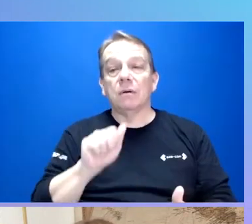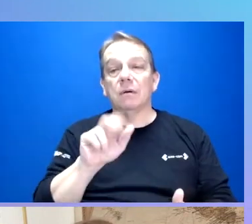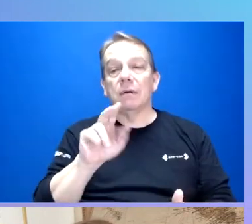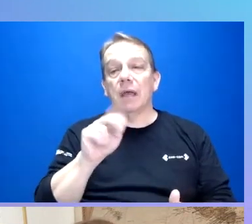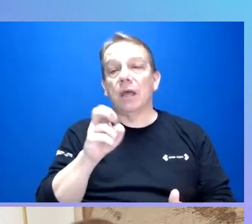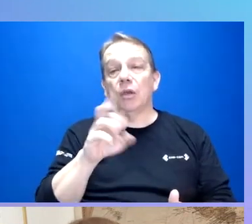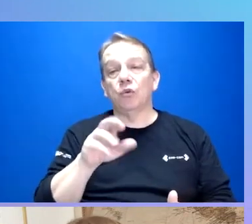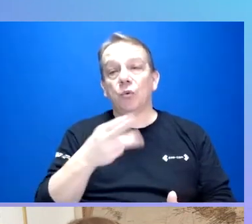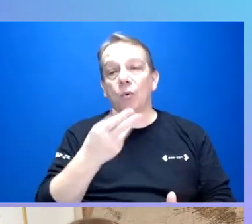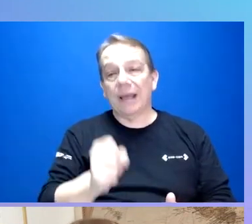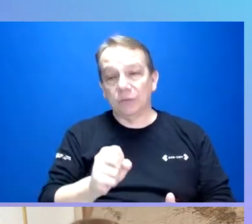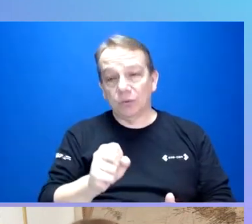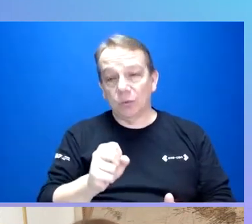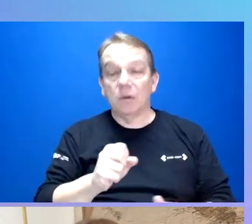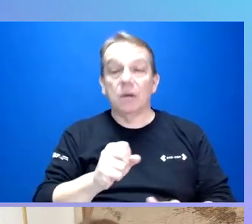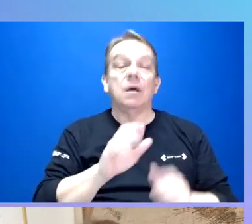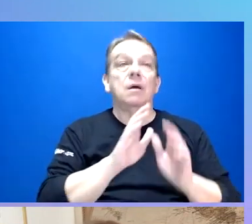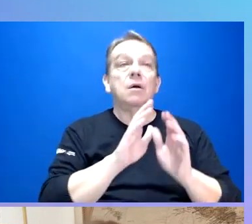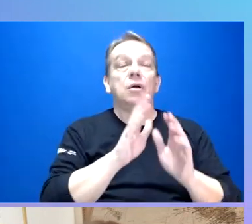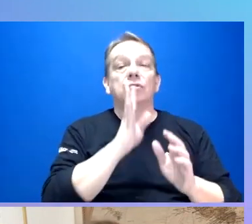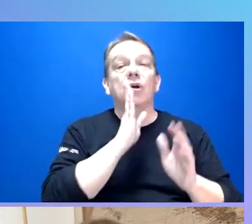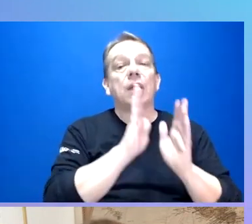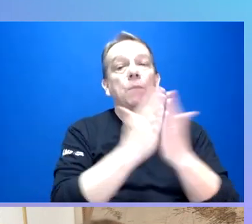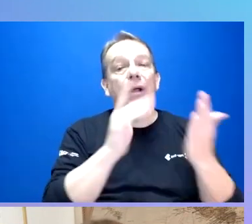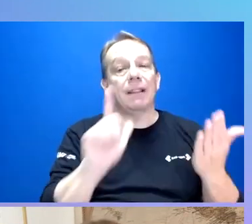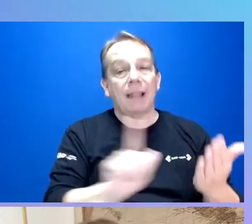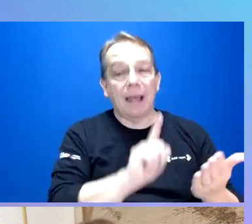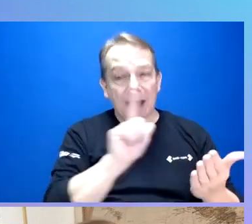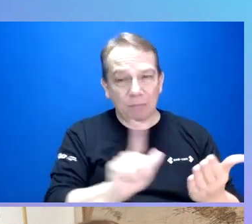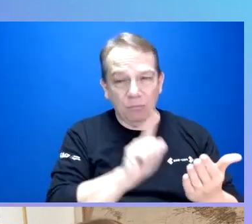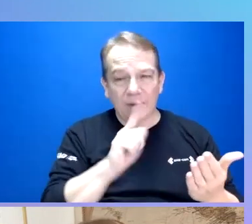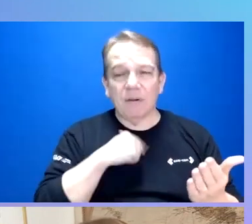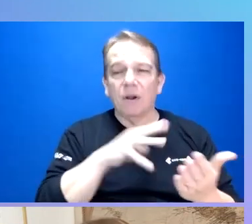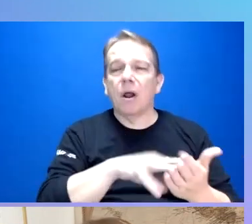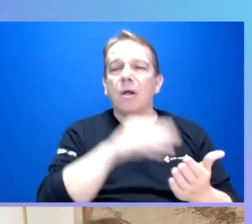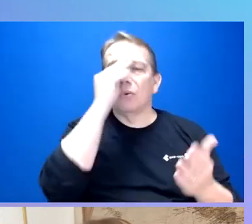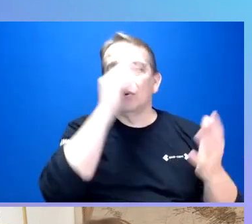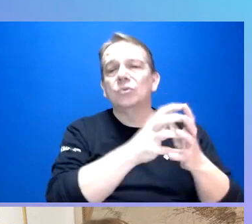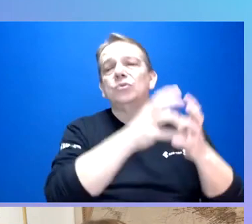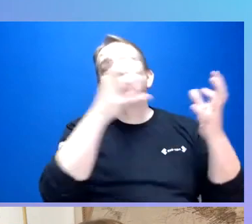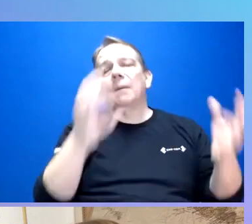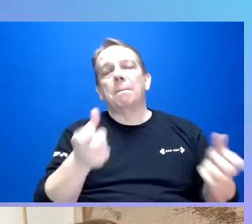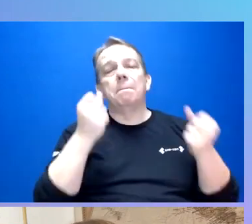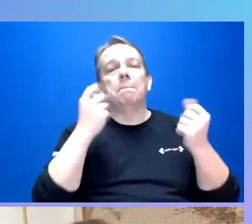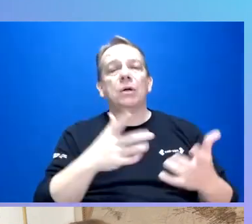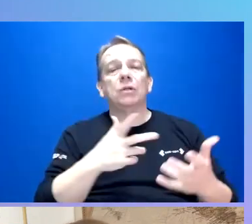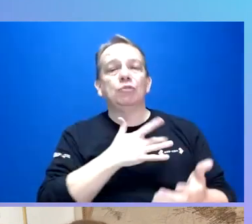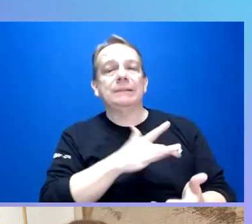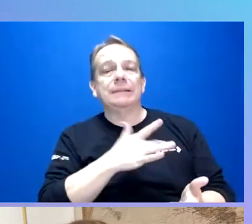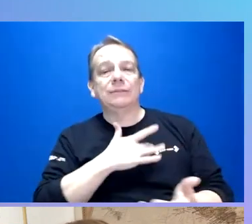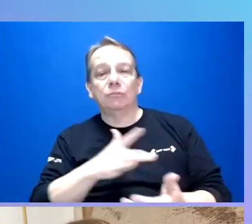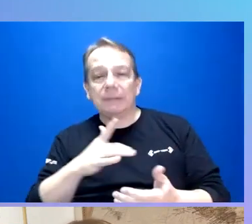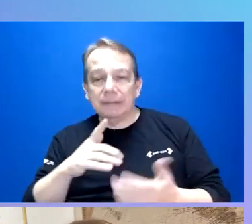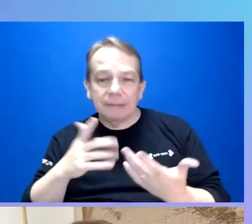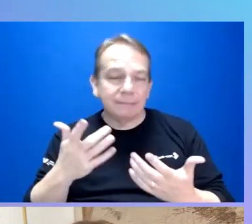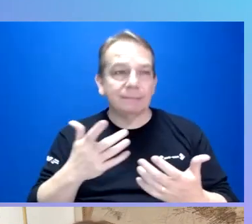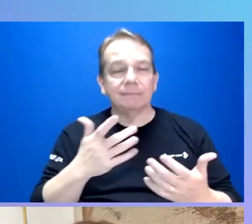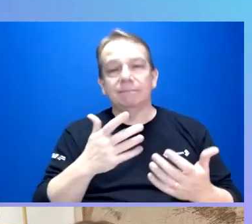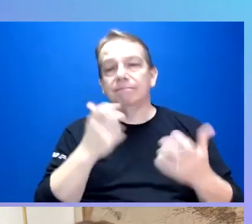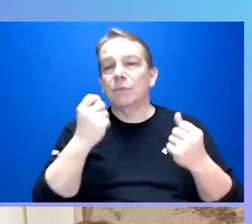School Braille and Talking Book Library. And I've learned so much about multisensory design through working with